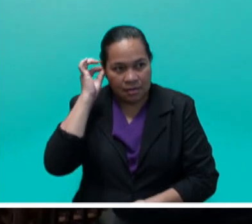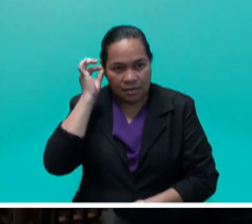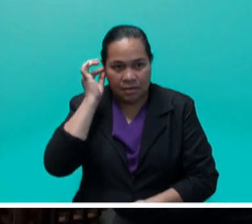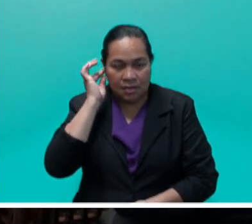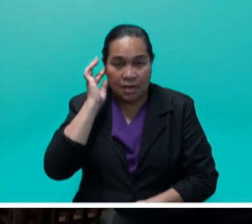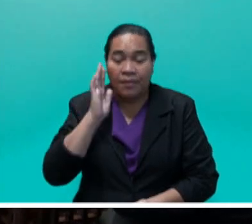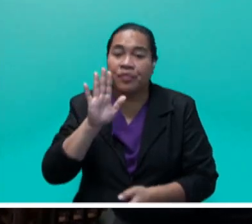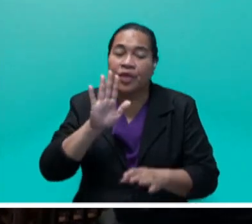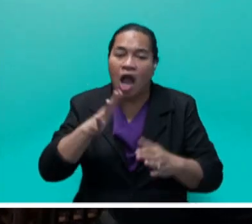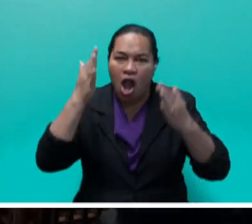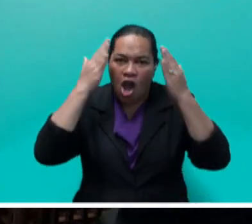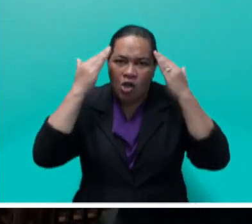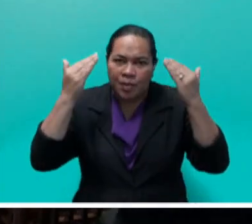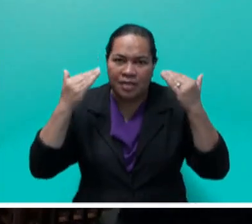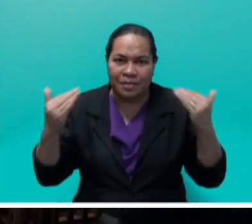Honourable Speaker,